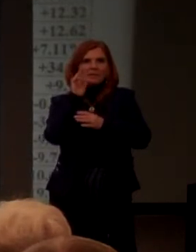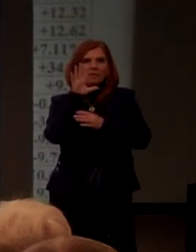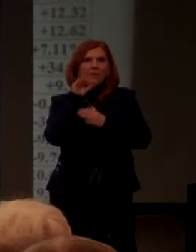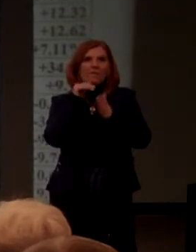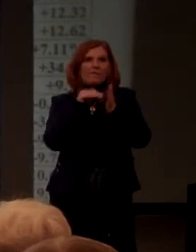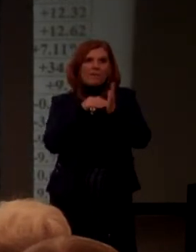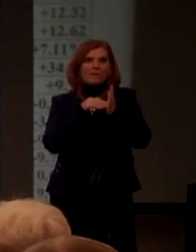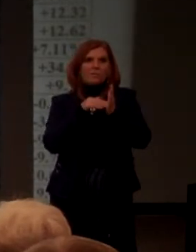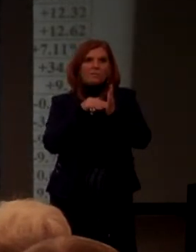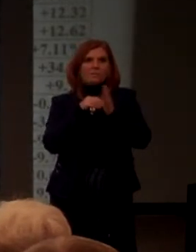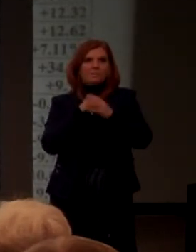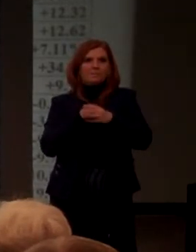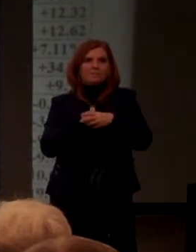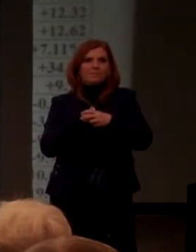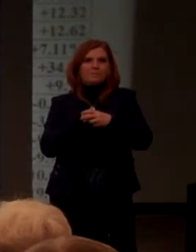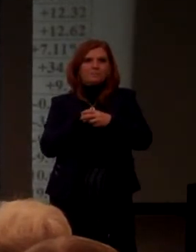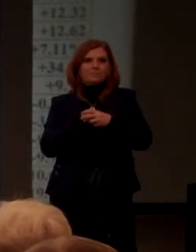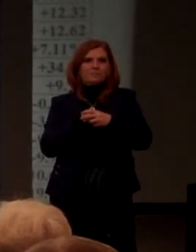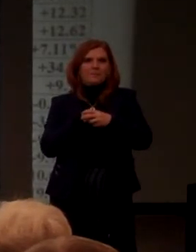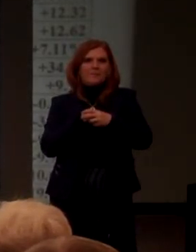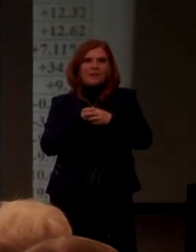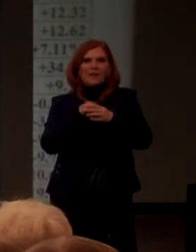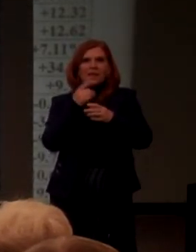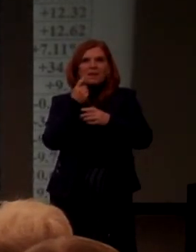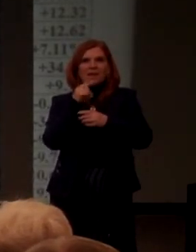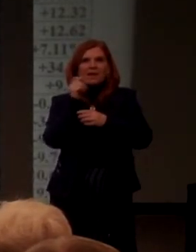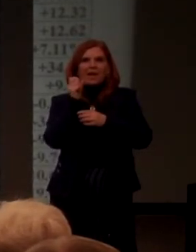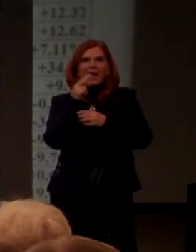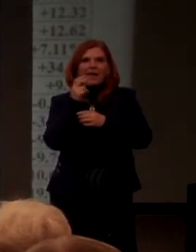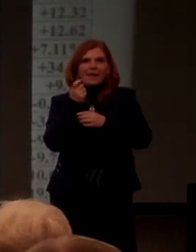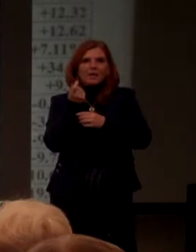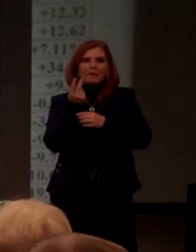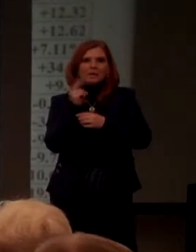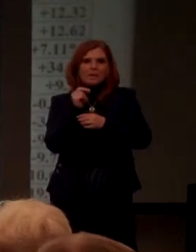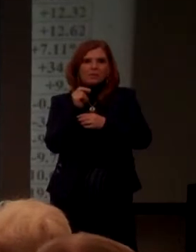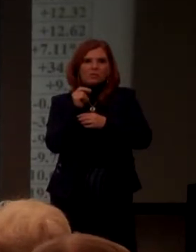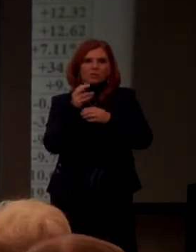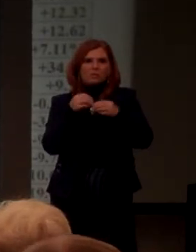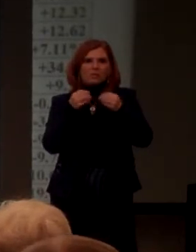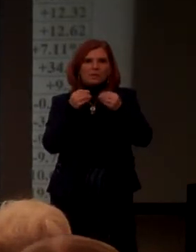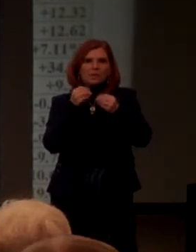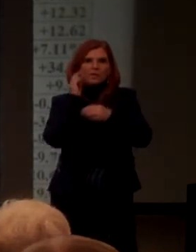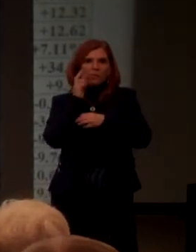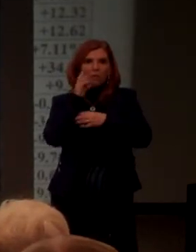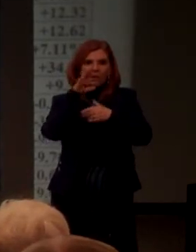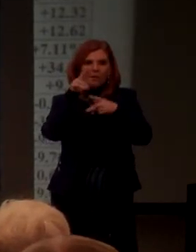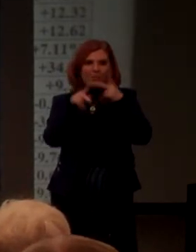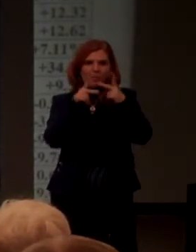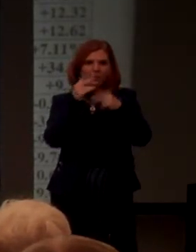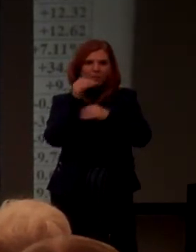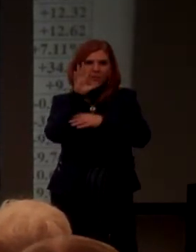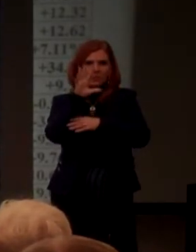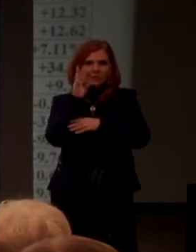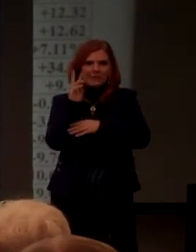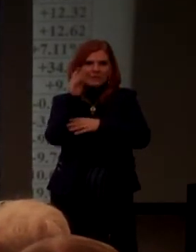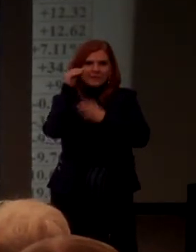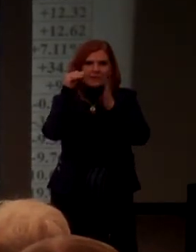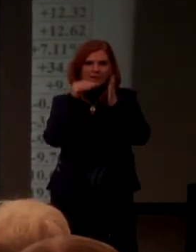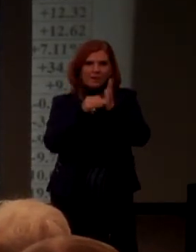75,000. Okay. The annexation gave Wheeling a population of